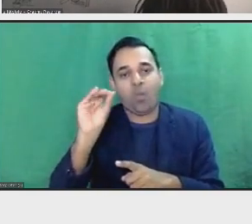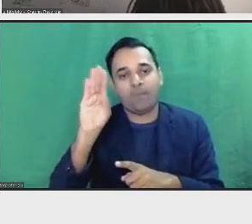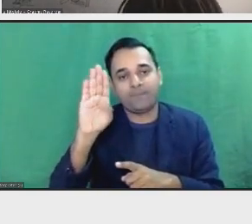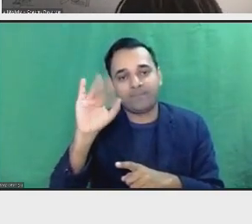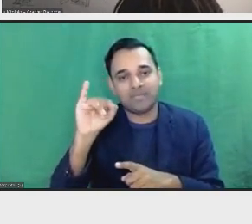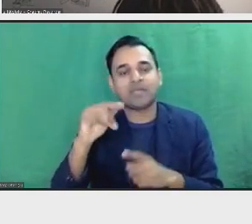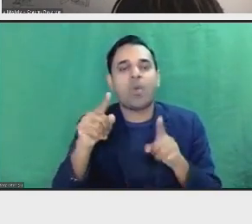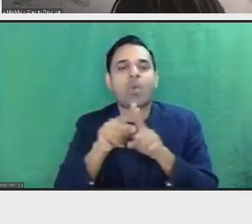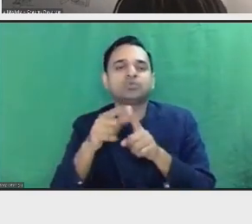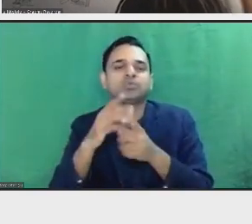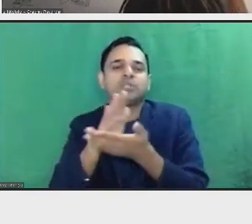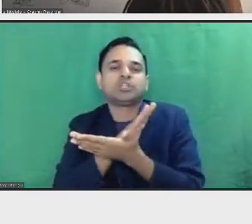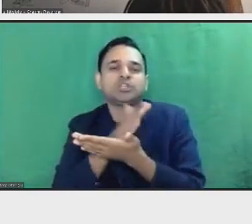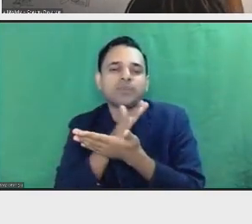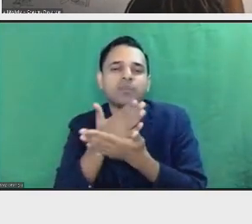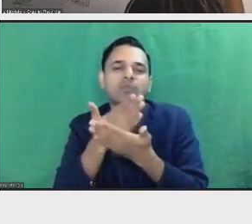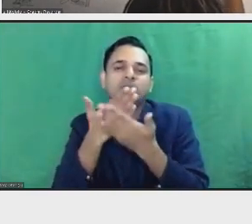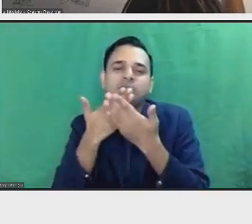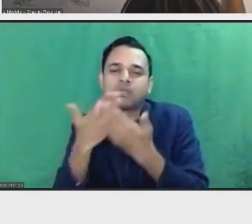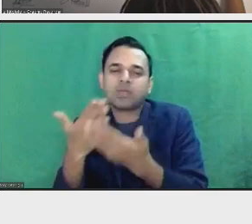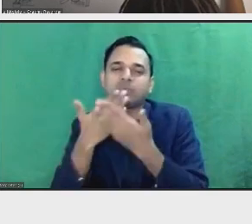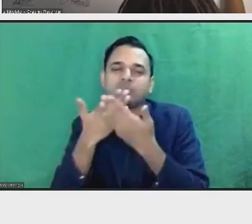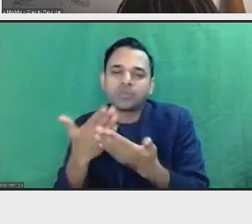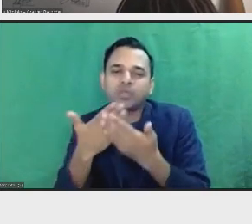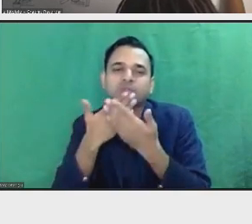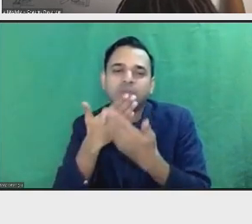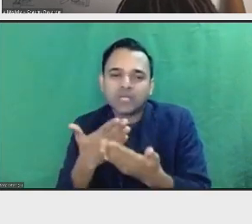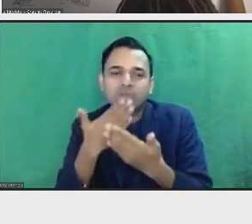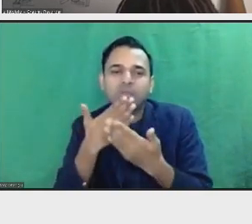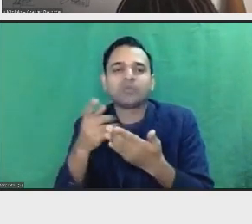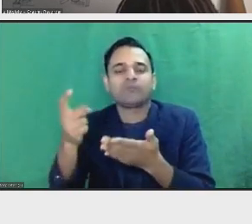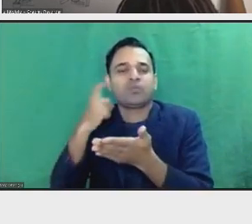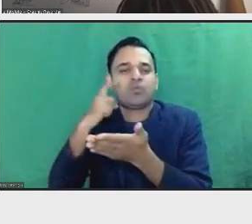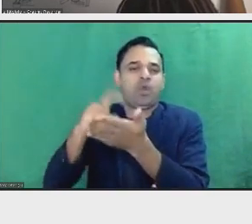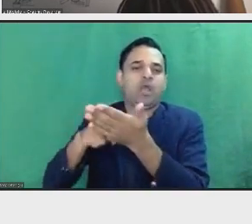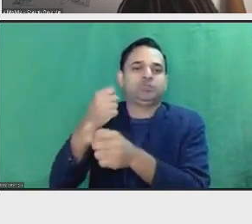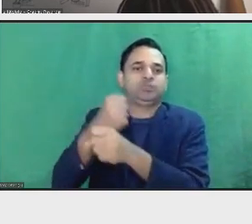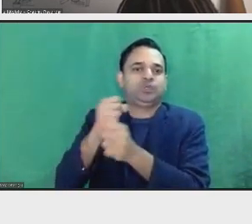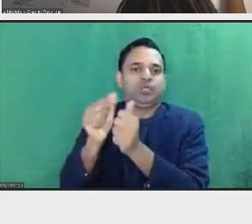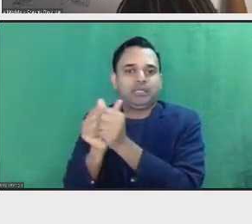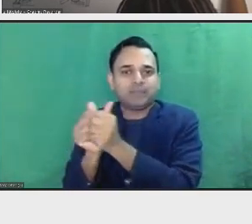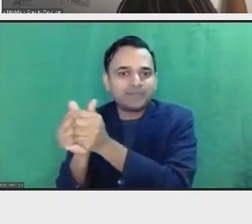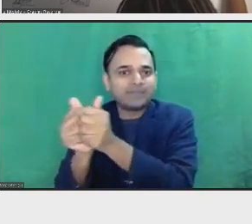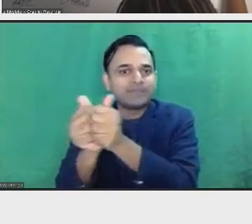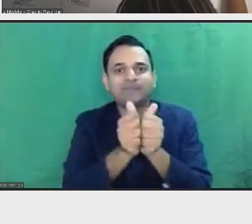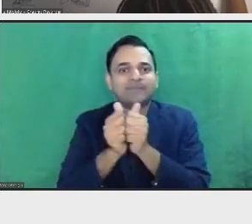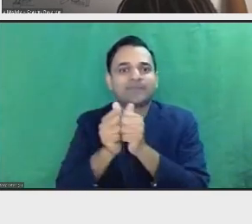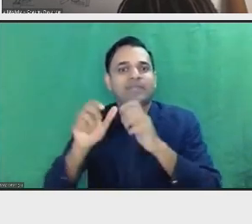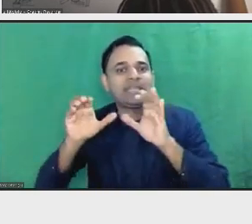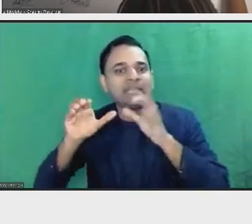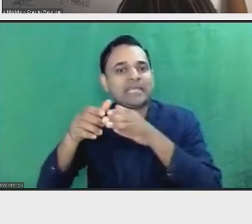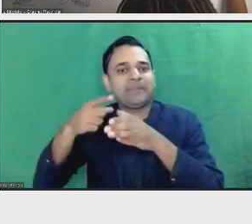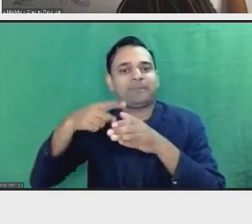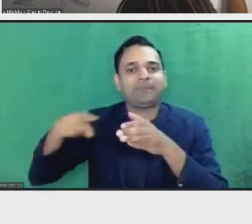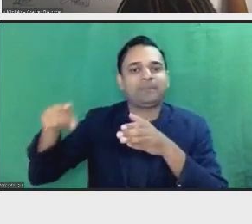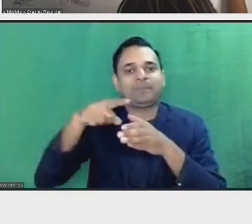and the recognition of the whole team that has made this event possible today. So as we said, we've been very happy to say that we were able